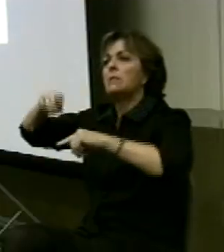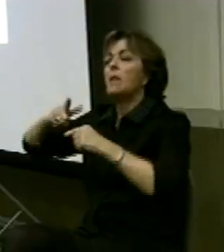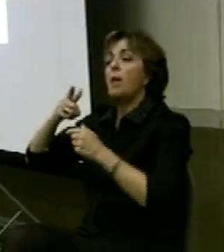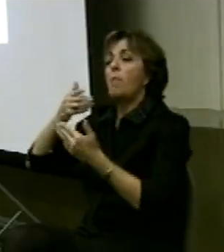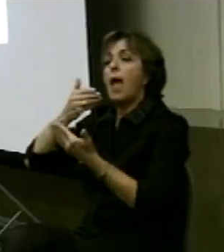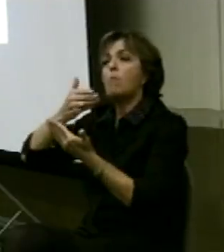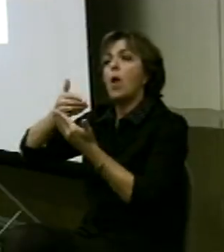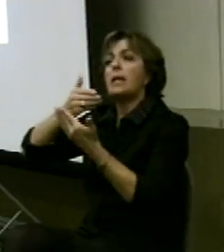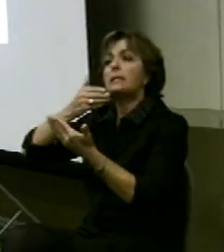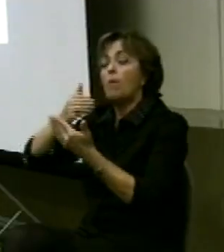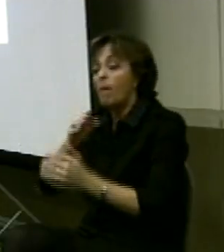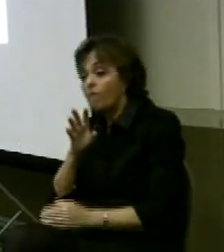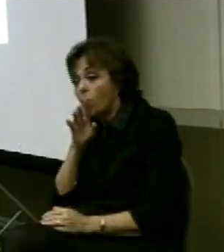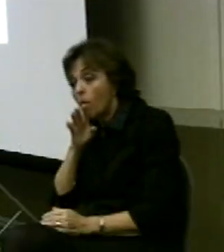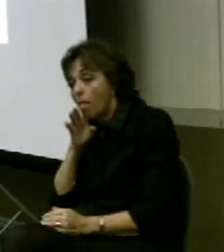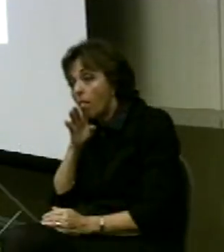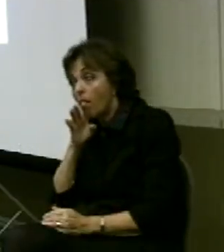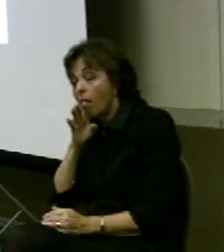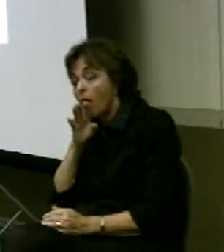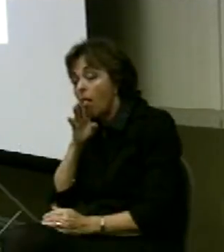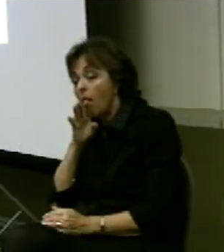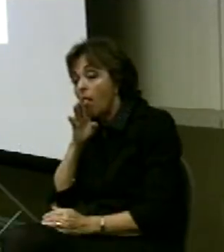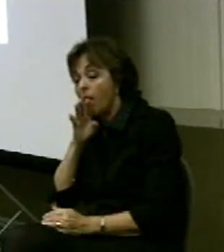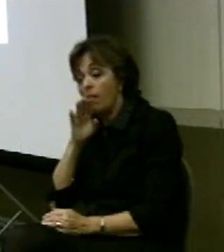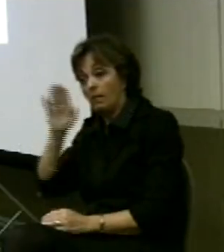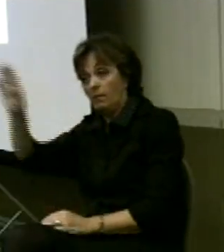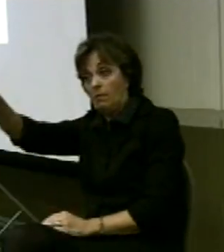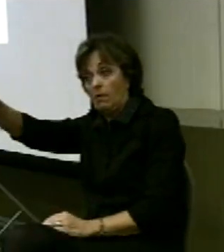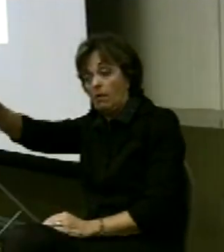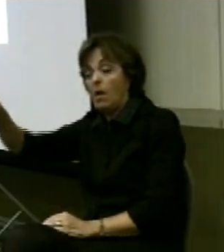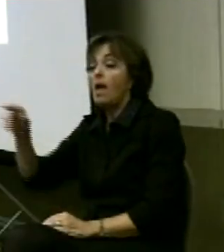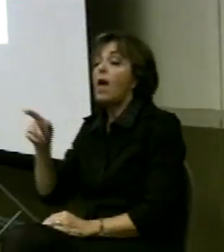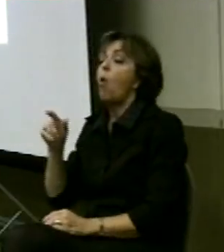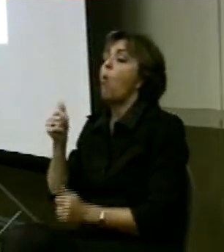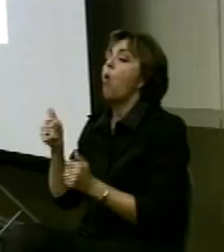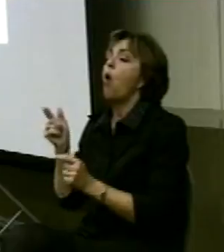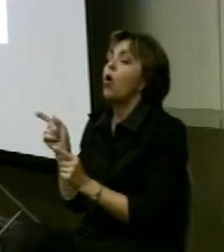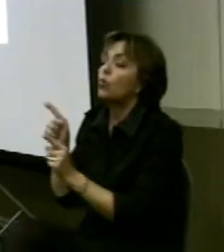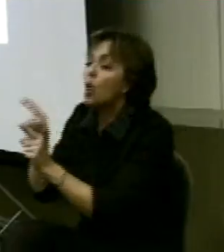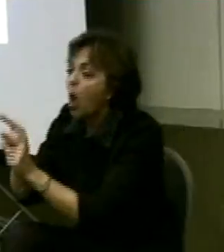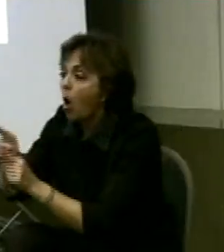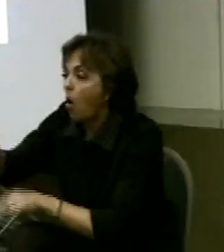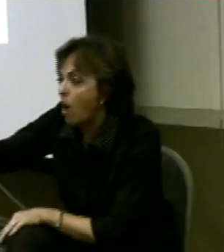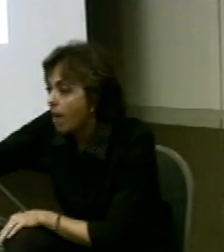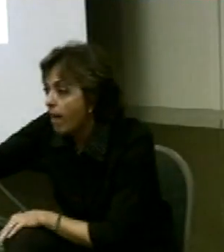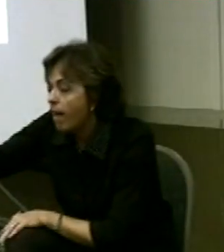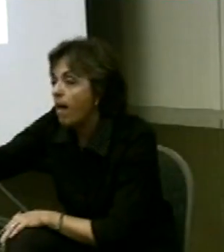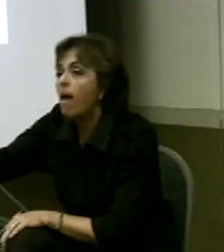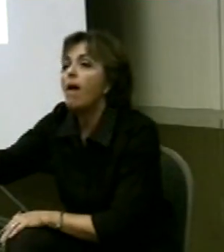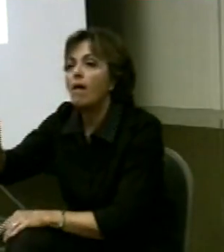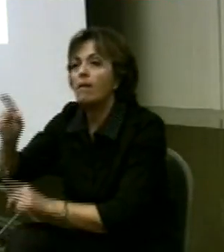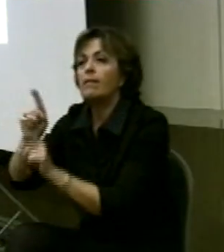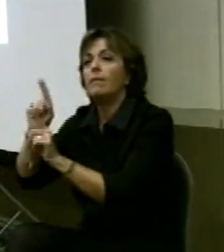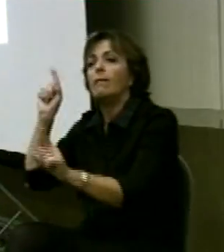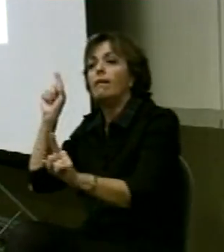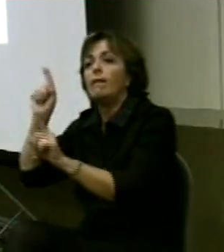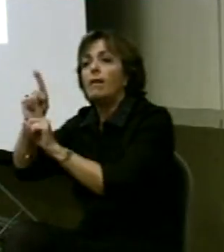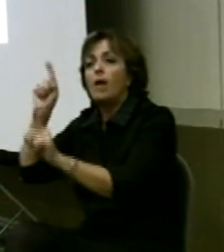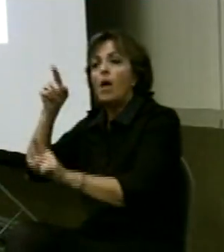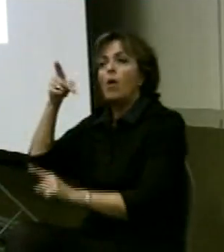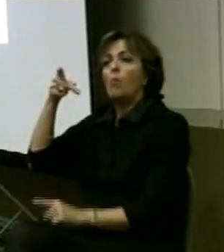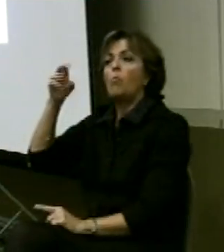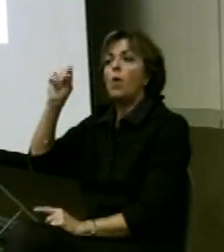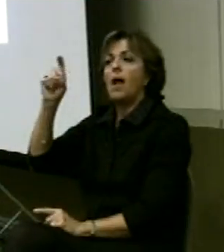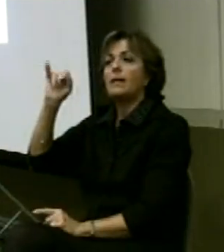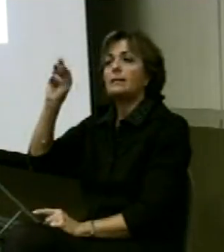proximity, a verbal prompt versus going over and standing next to the student to see if that helps to change the behavior. Great, and ISRC does have